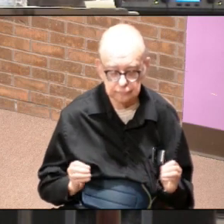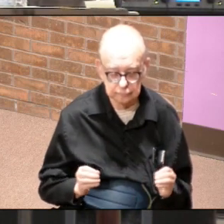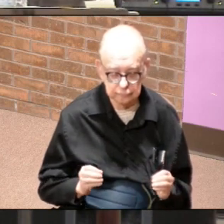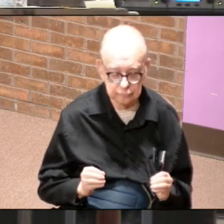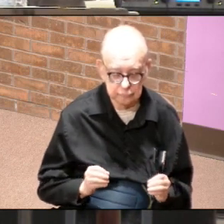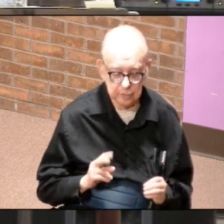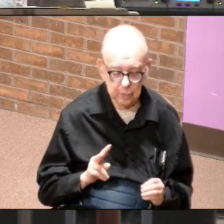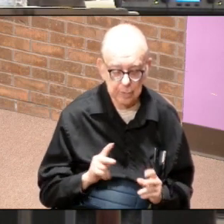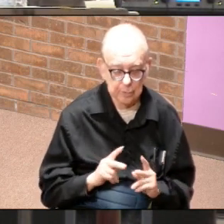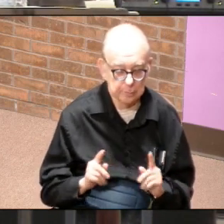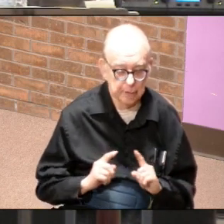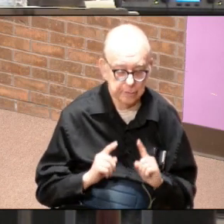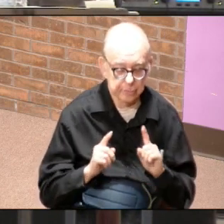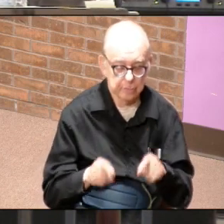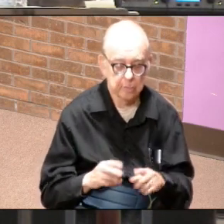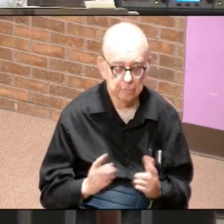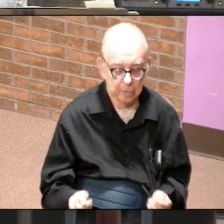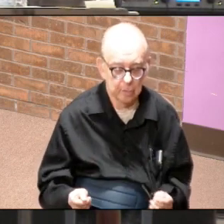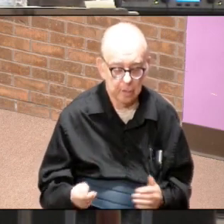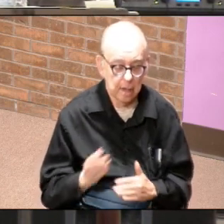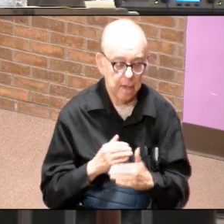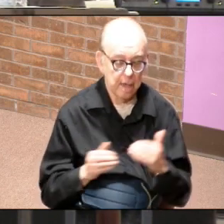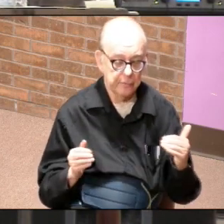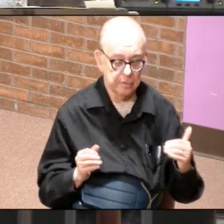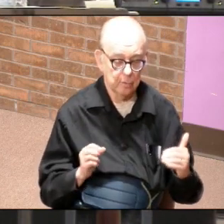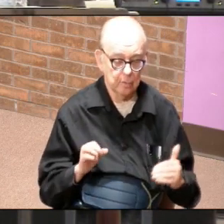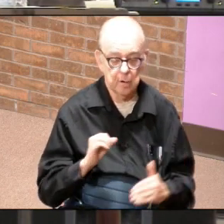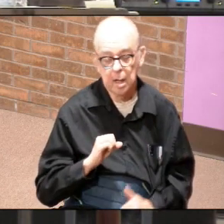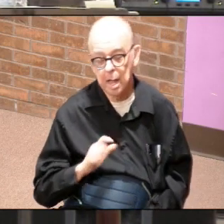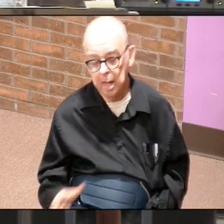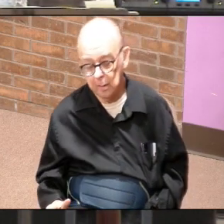two destinations, heaven or hell.